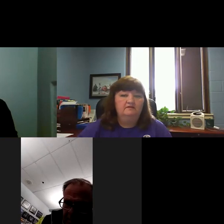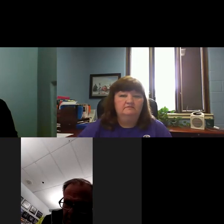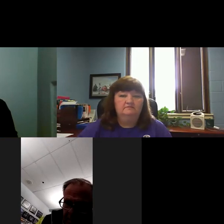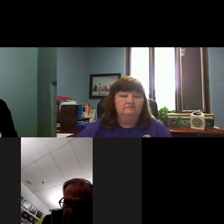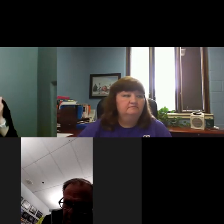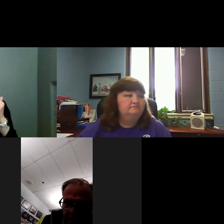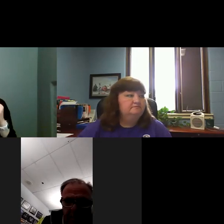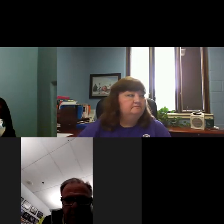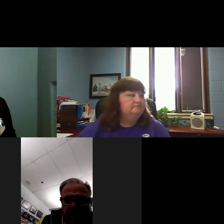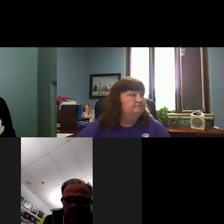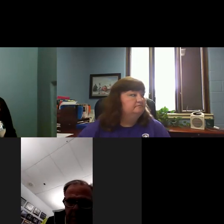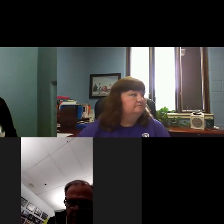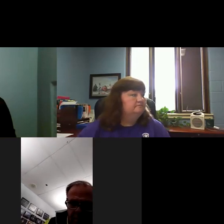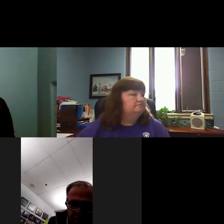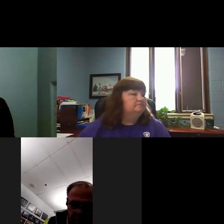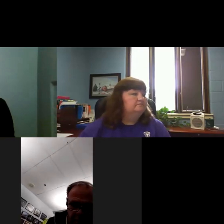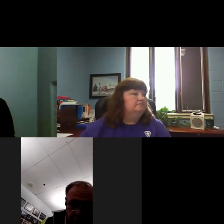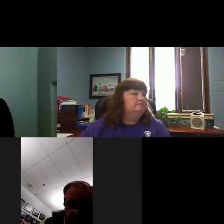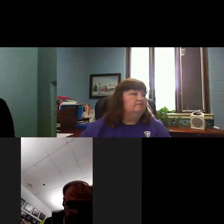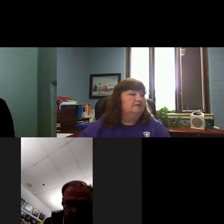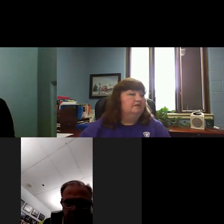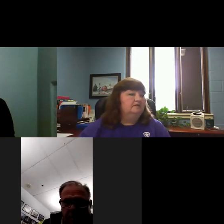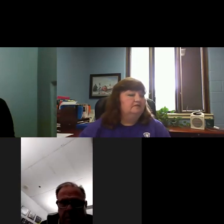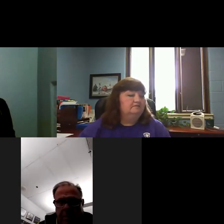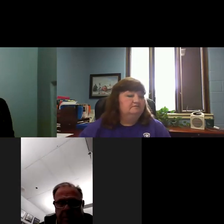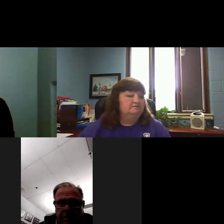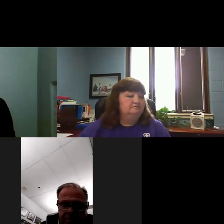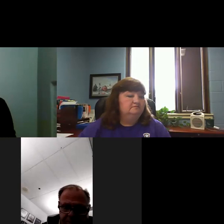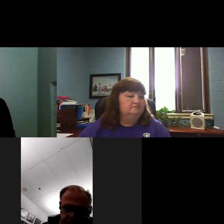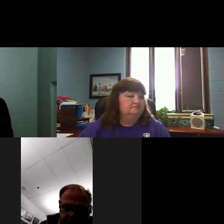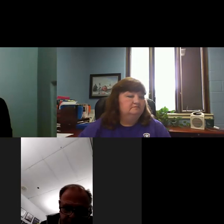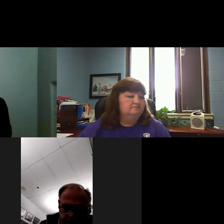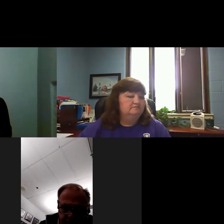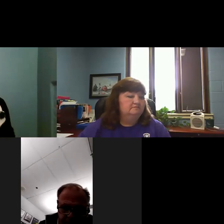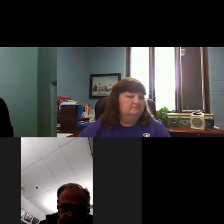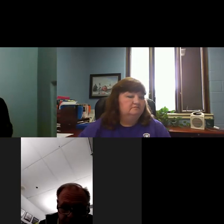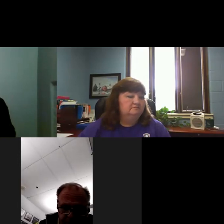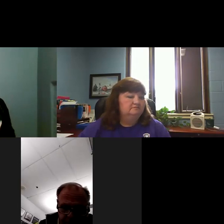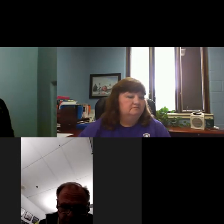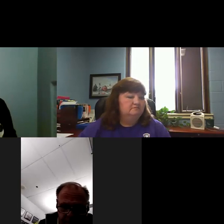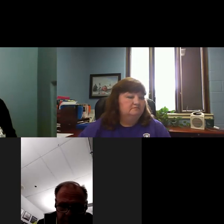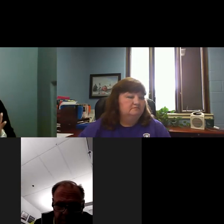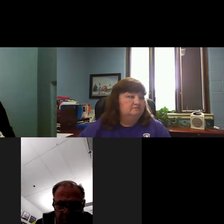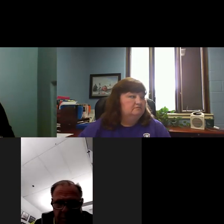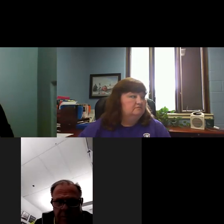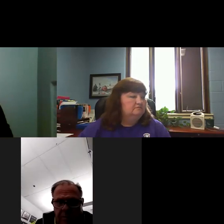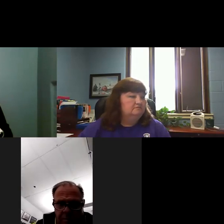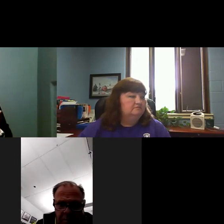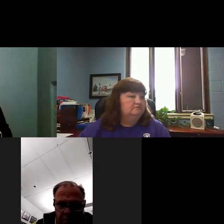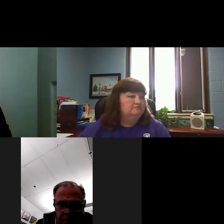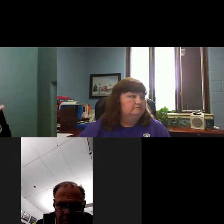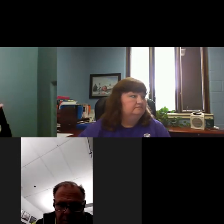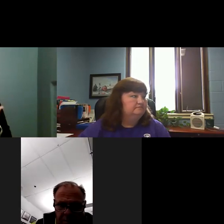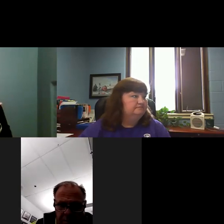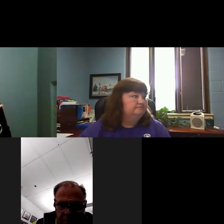Okay, first we're going to hear from Amy Thoreson with the Scott County Health Department. Please go ahead, Amy. In Scott County, our current number reported